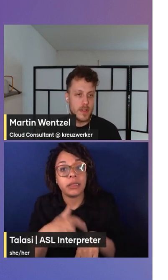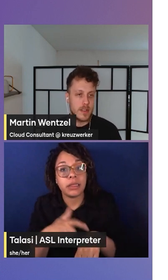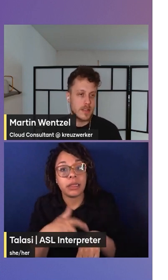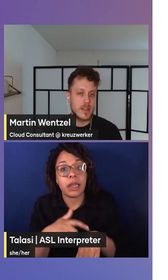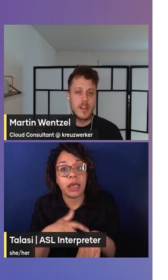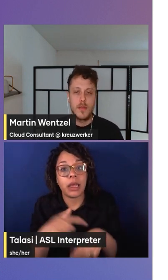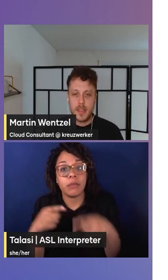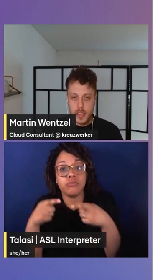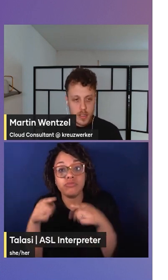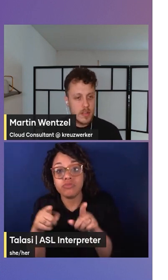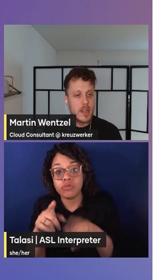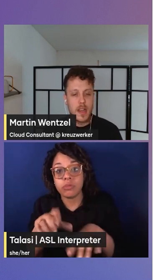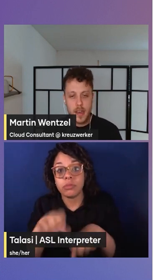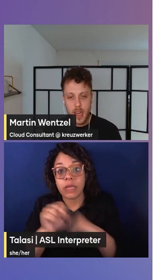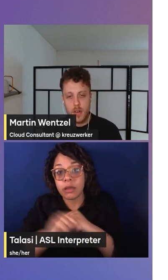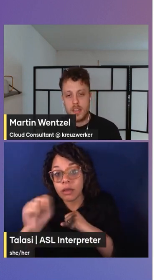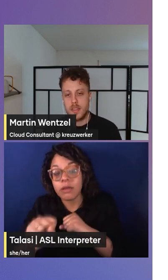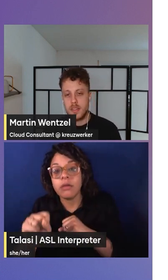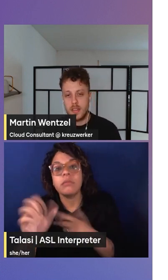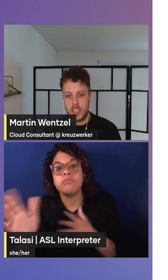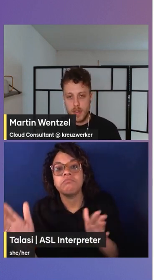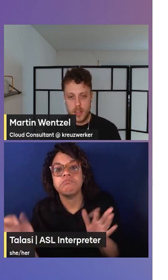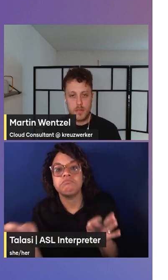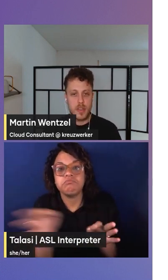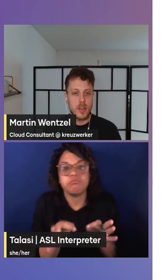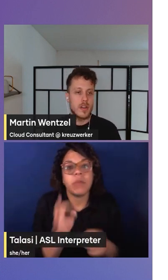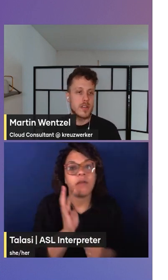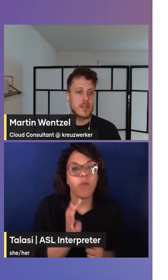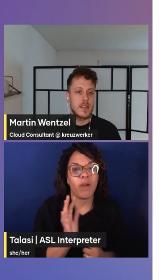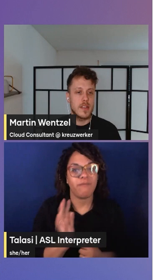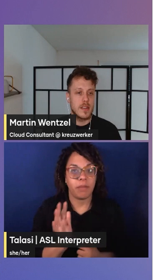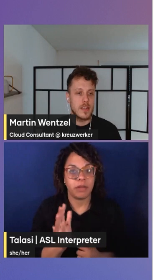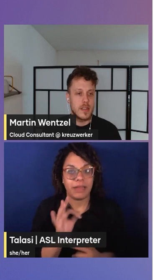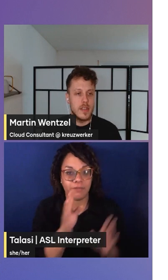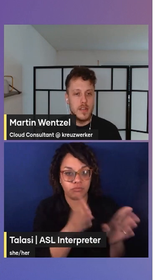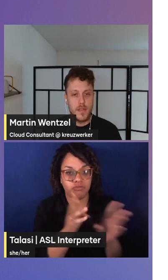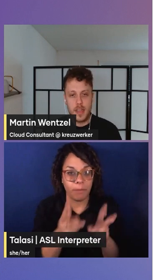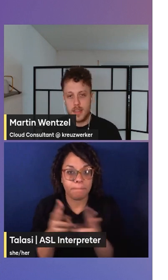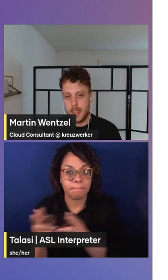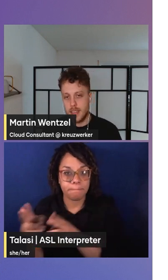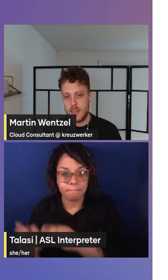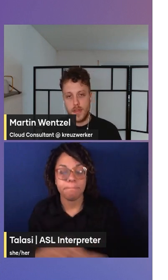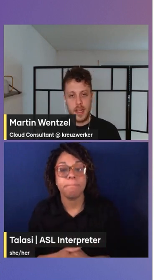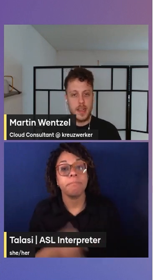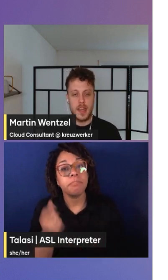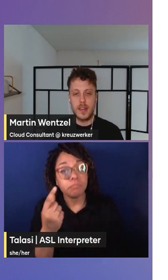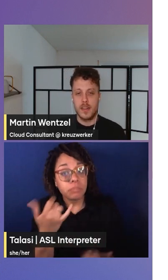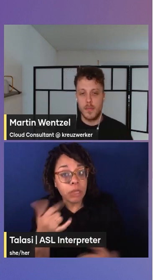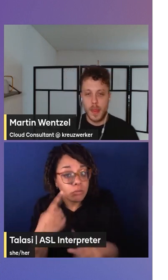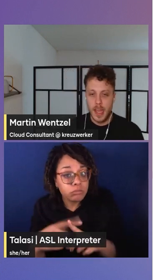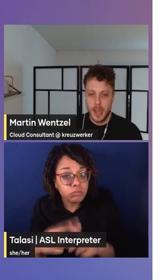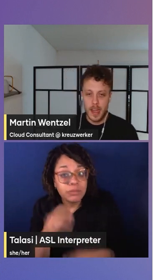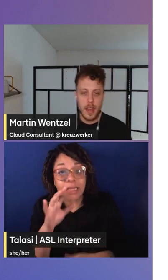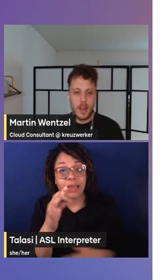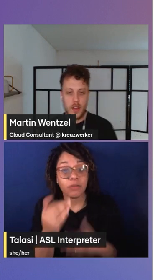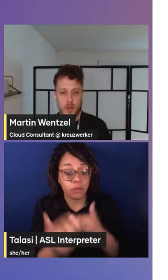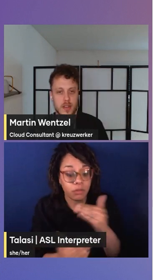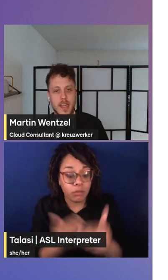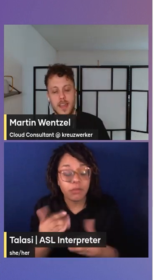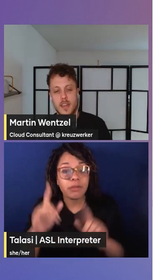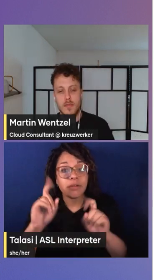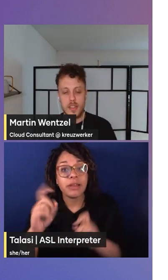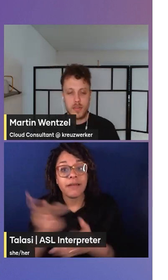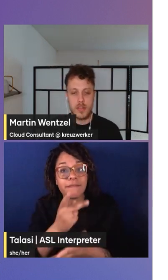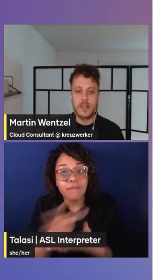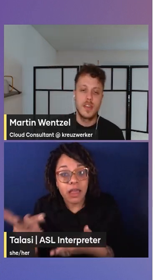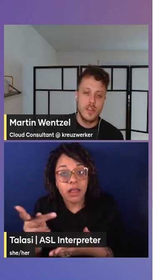5 minutes. But still, now it's quite good because if there's a test failing in the Docker